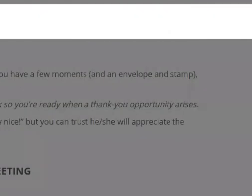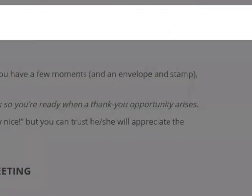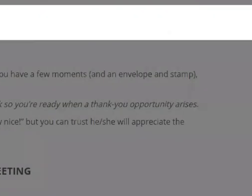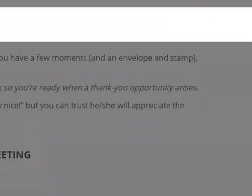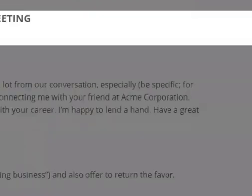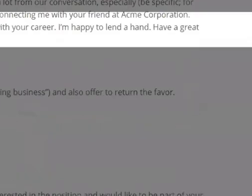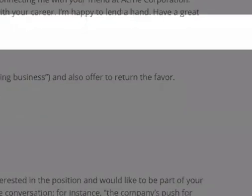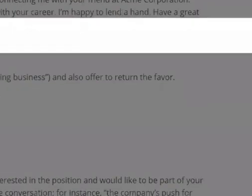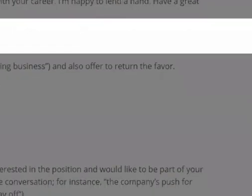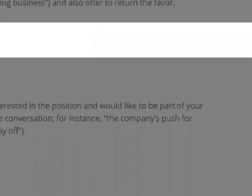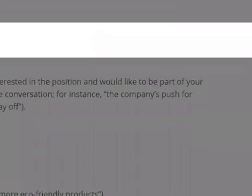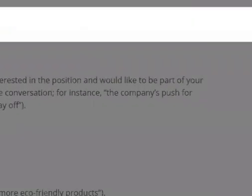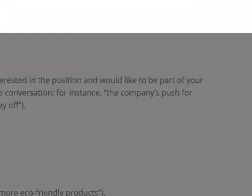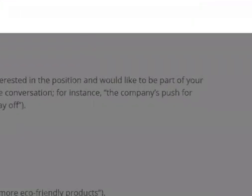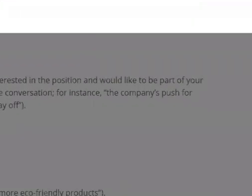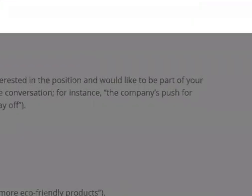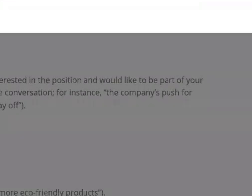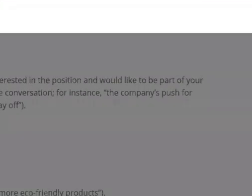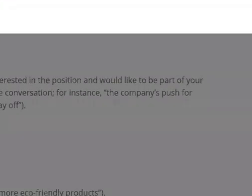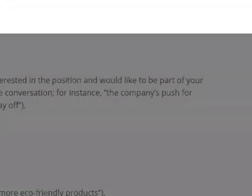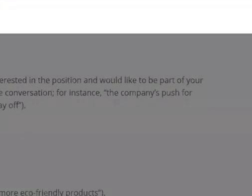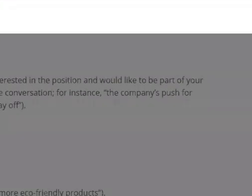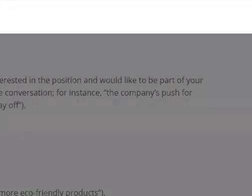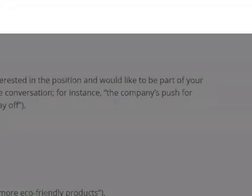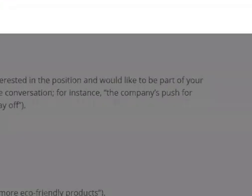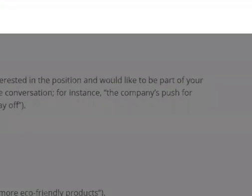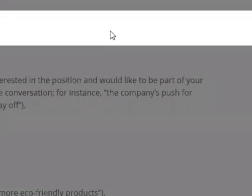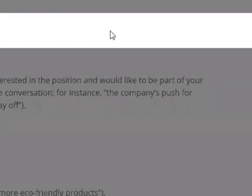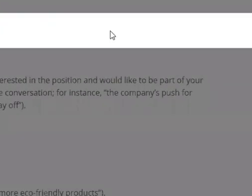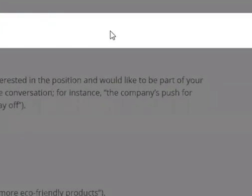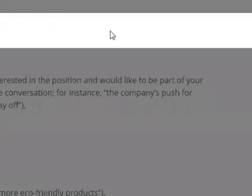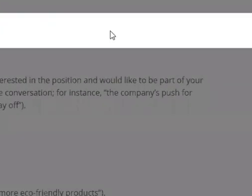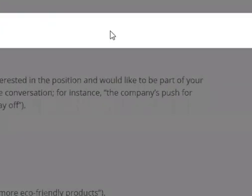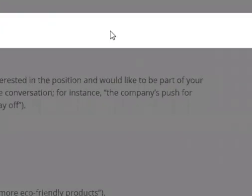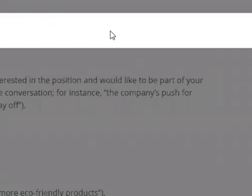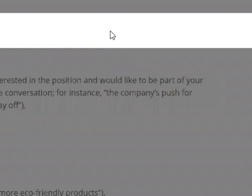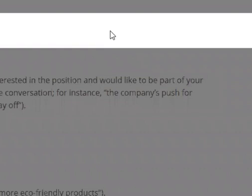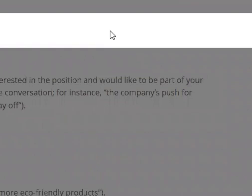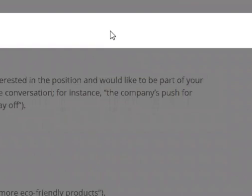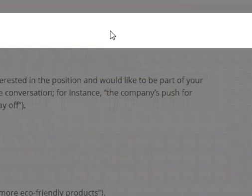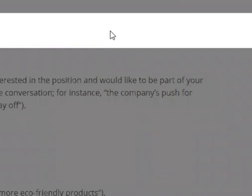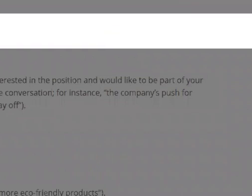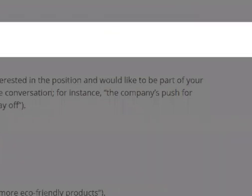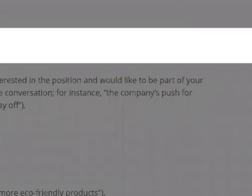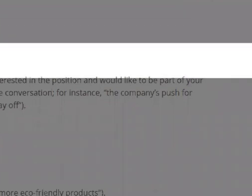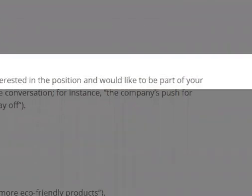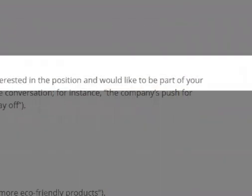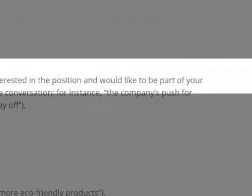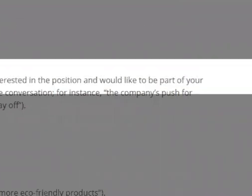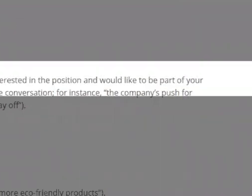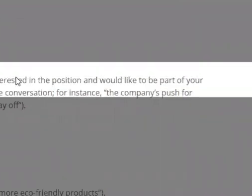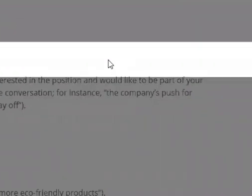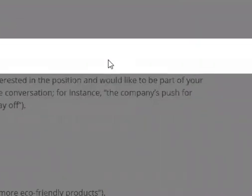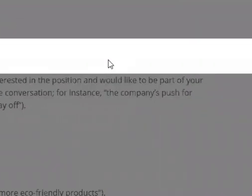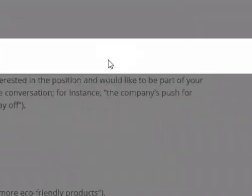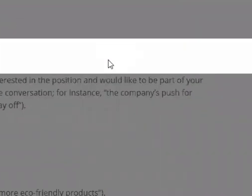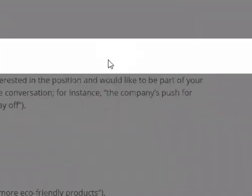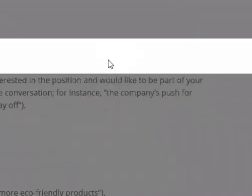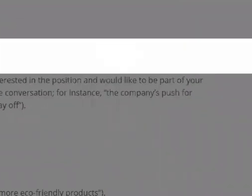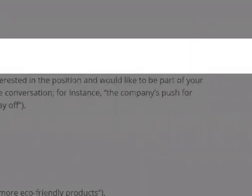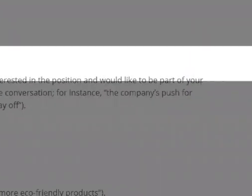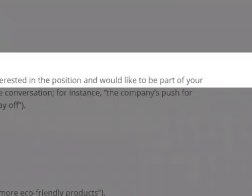is how to thank someone after, for instance, a job interview. Okay, and let's talk about that thank you message and what could be